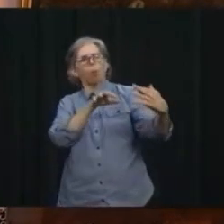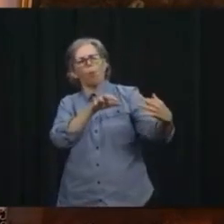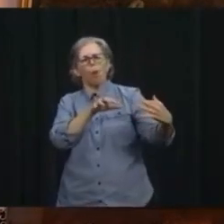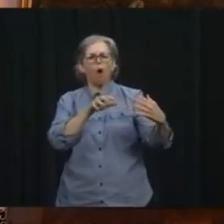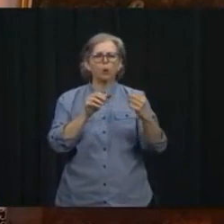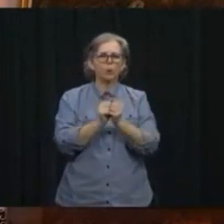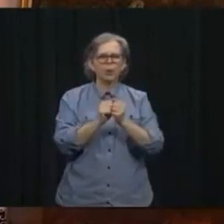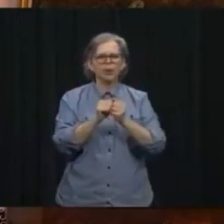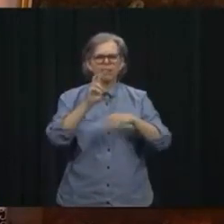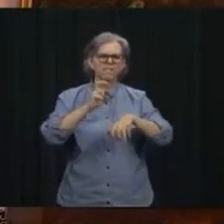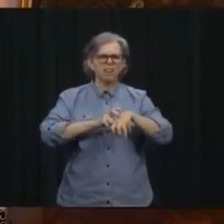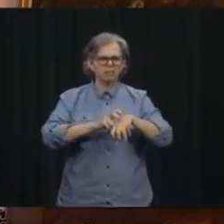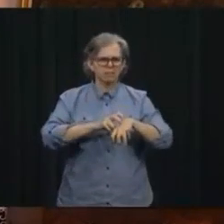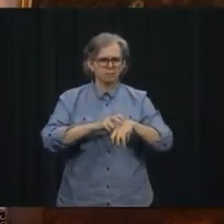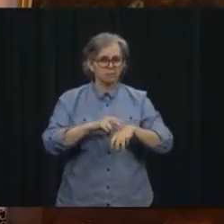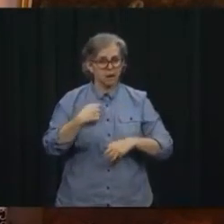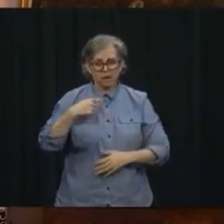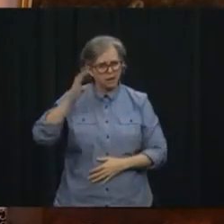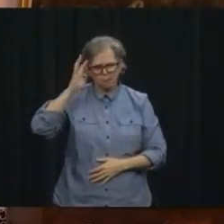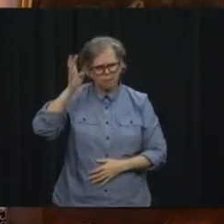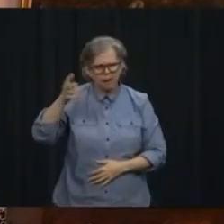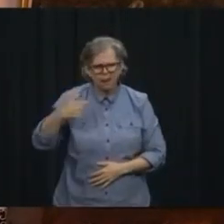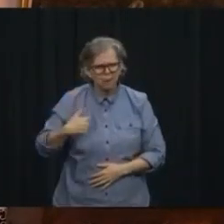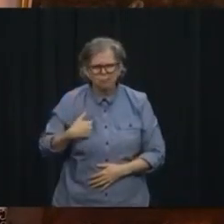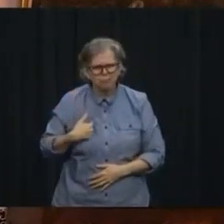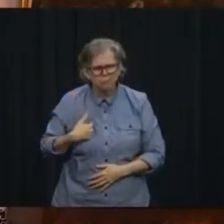die. It's as simple as that.